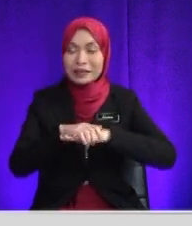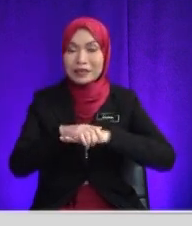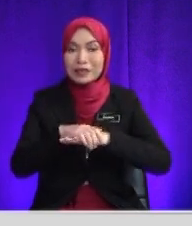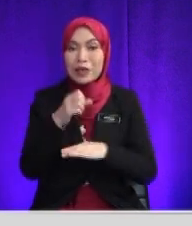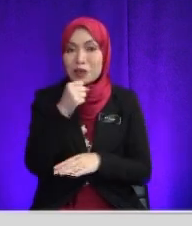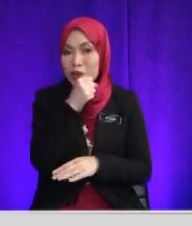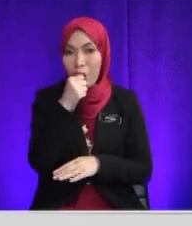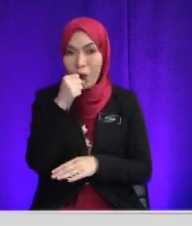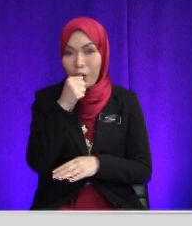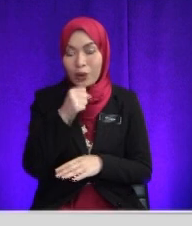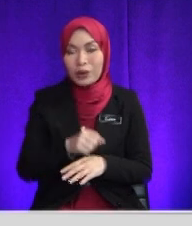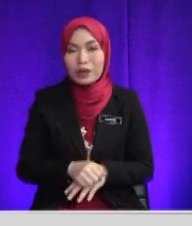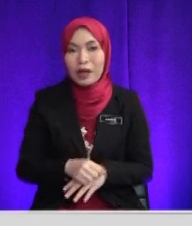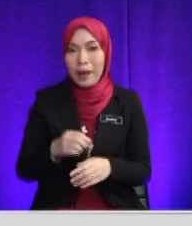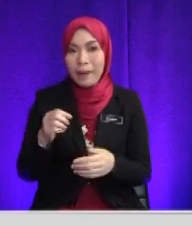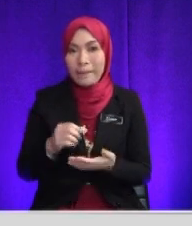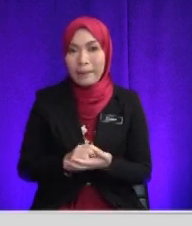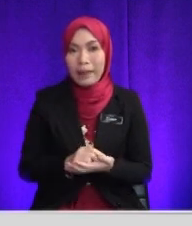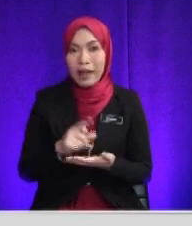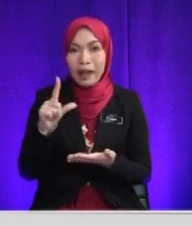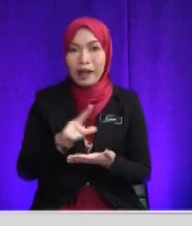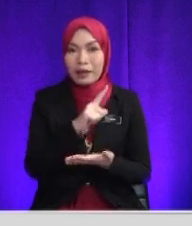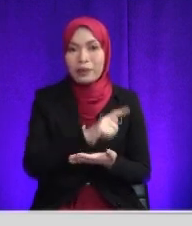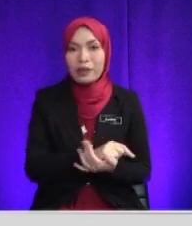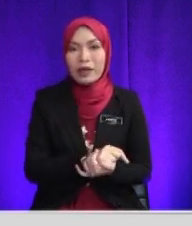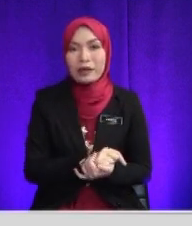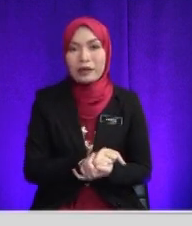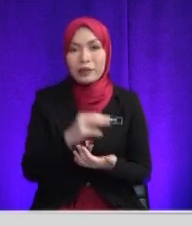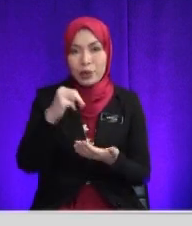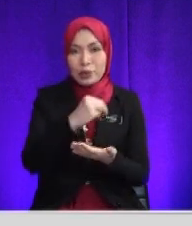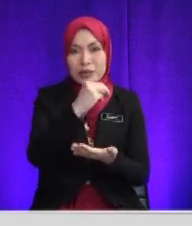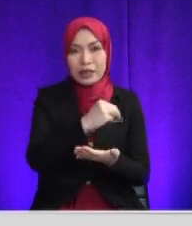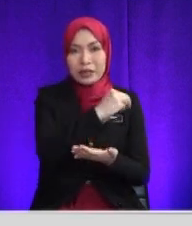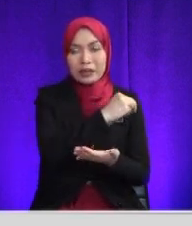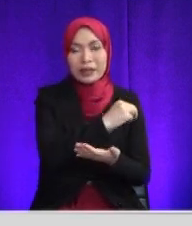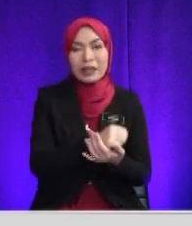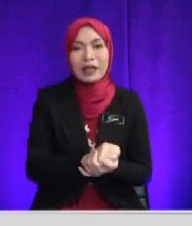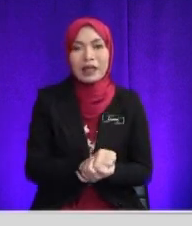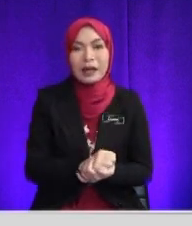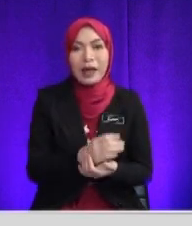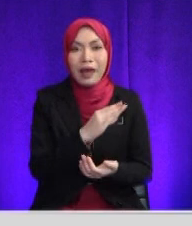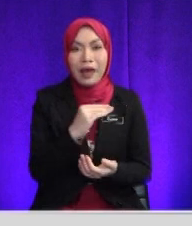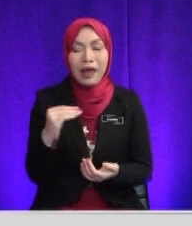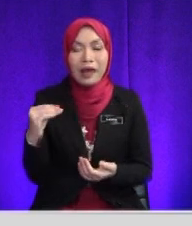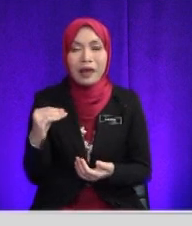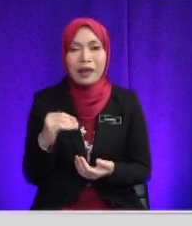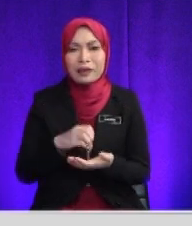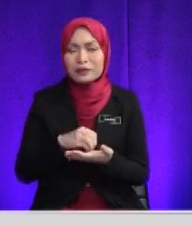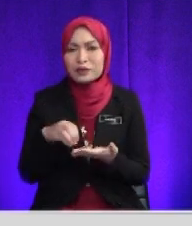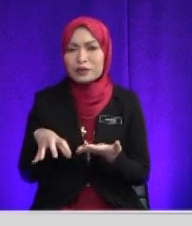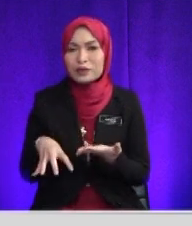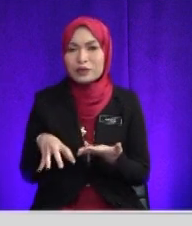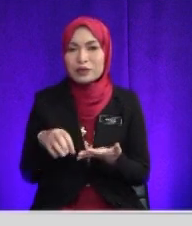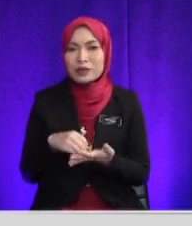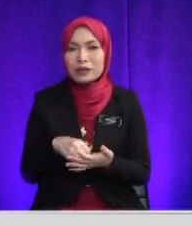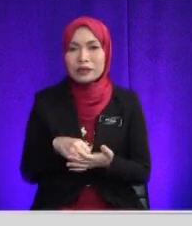are trying to inculcate the culture of listening to English audio. And then the students also were able to